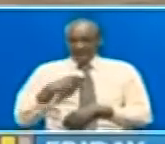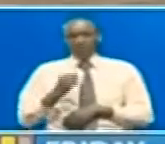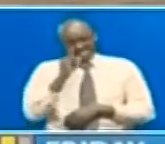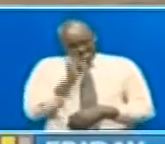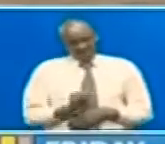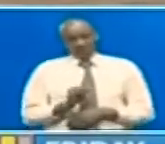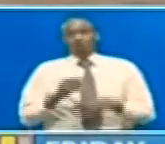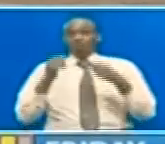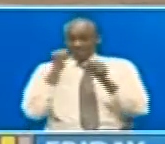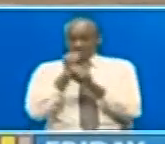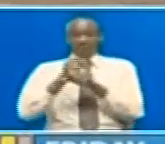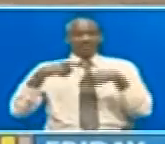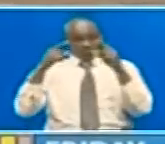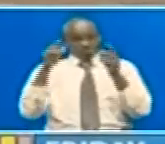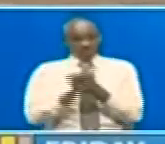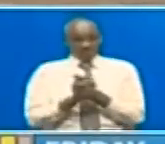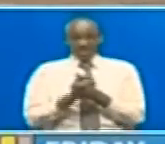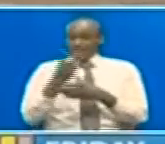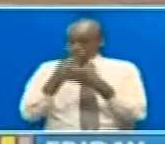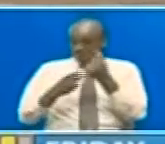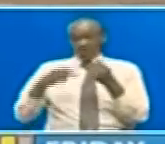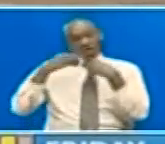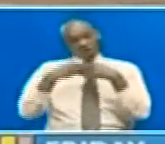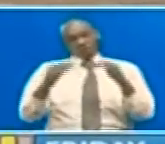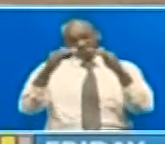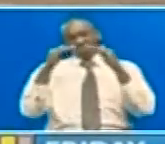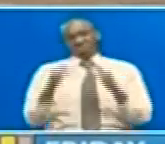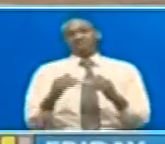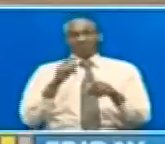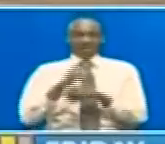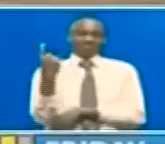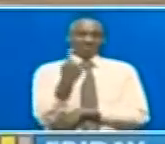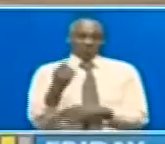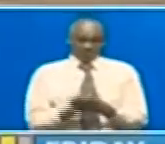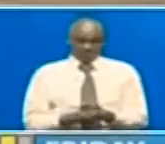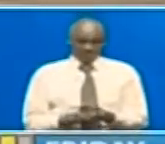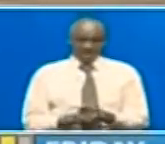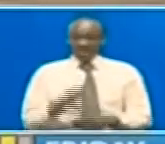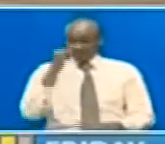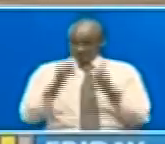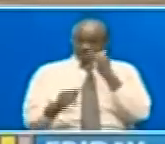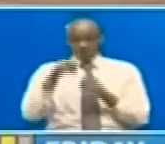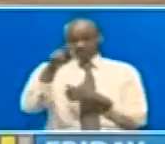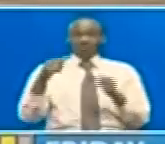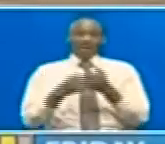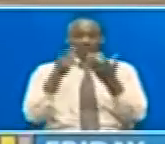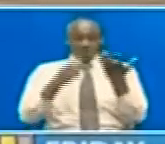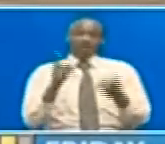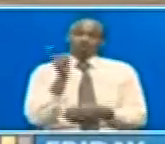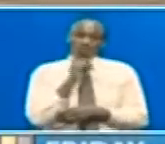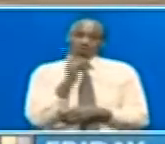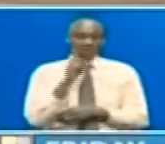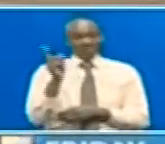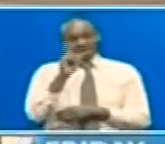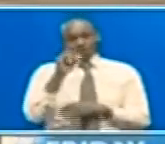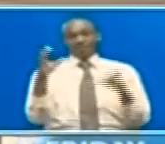performances in future competitions, as they were both eliminated early in the singles category. The finals of the tournament will be held tomorrow at Nairobi